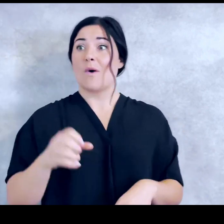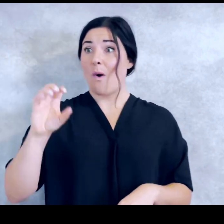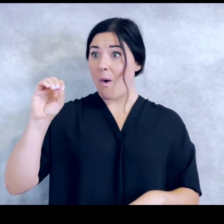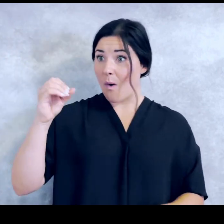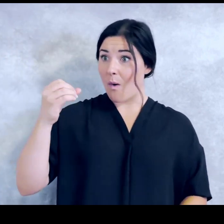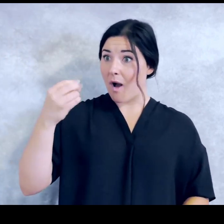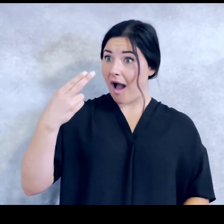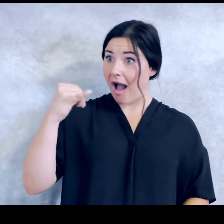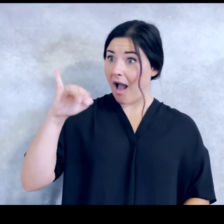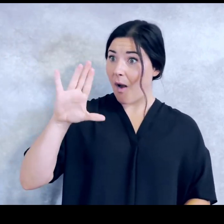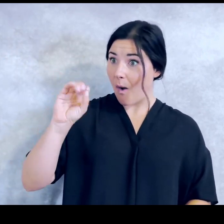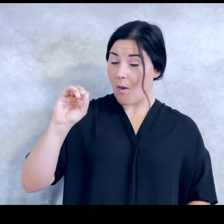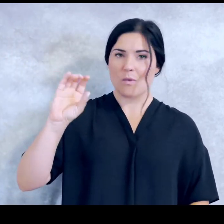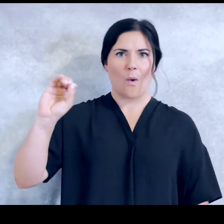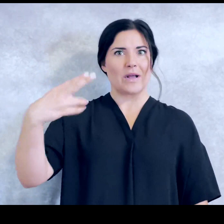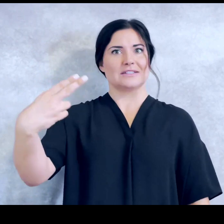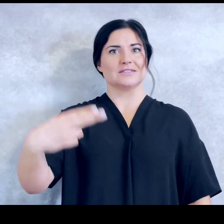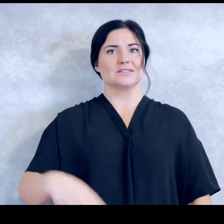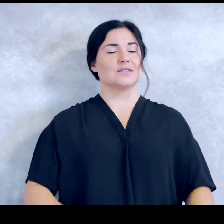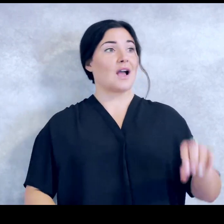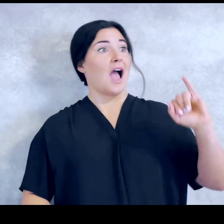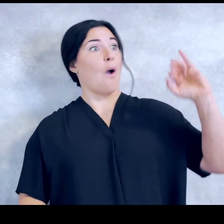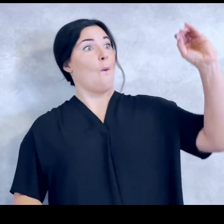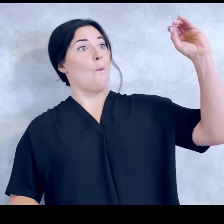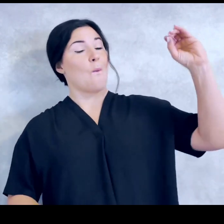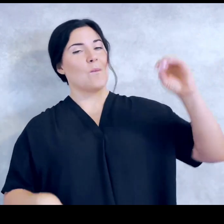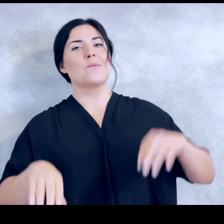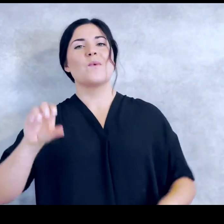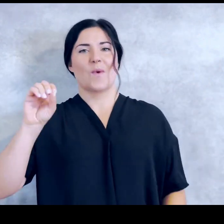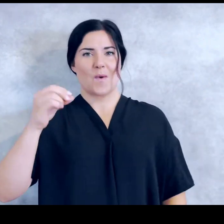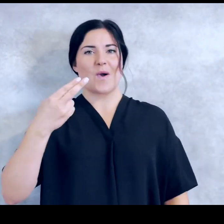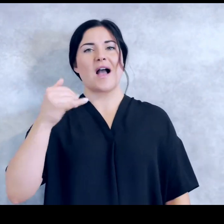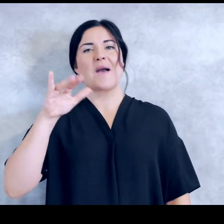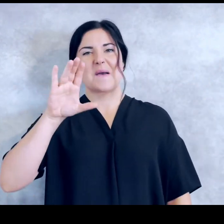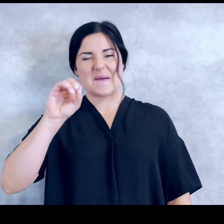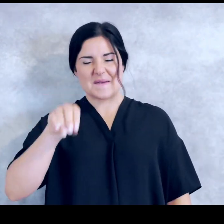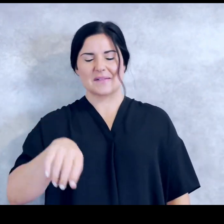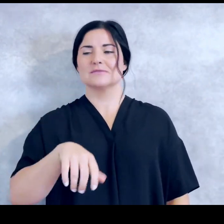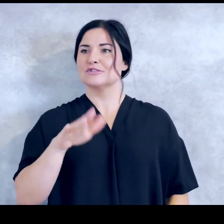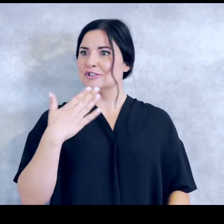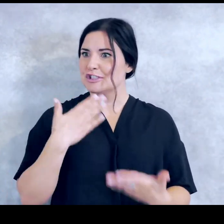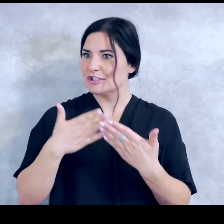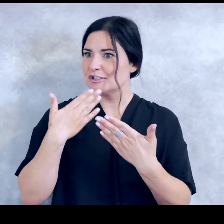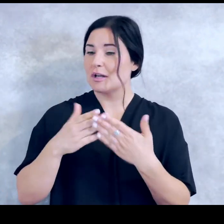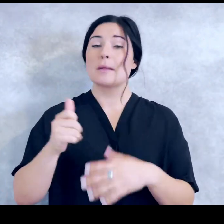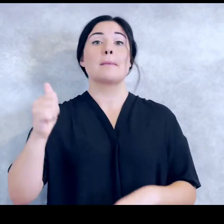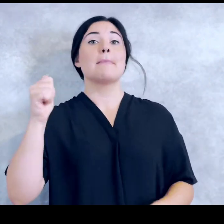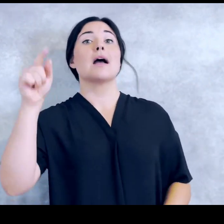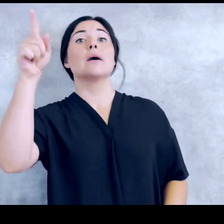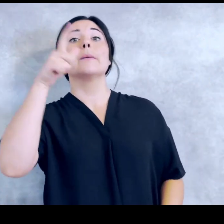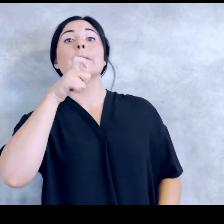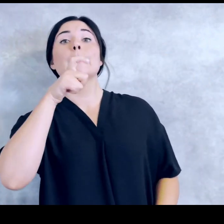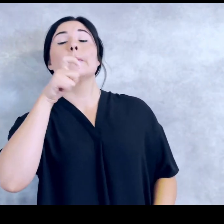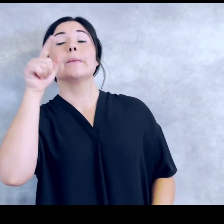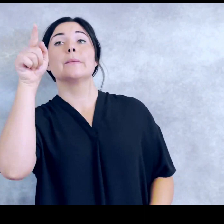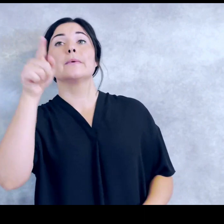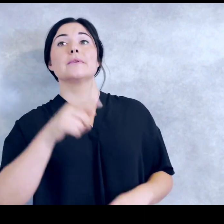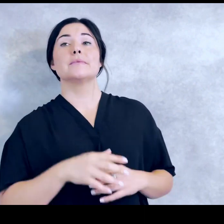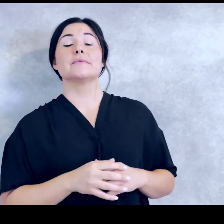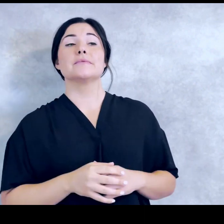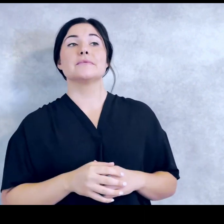from? Ohio. O-H. I-O. Okay, good, good, good. And we got one more over here. I can't see. There you go, right in the